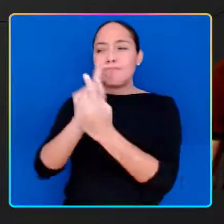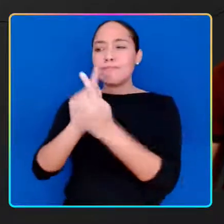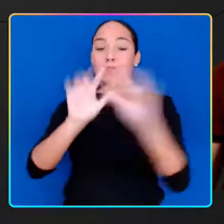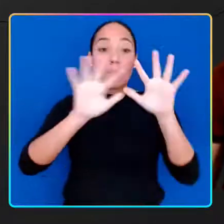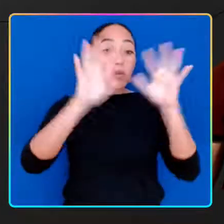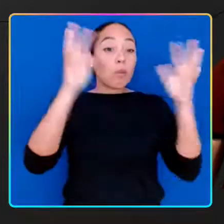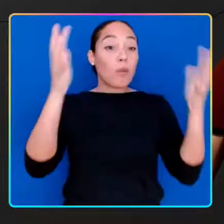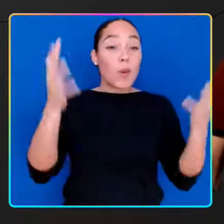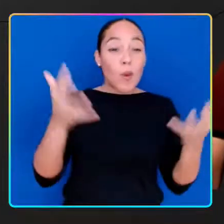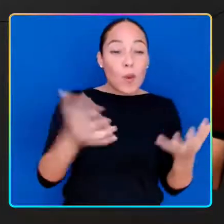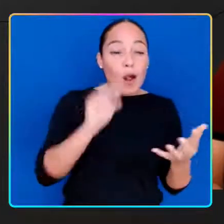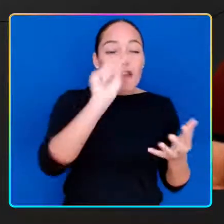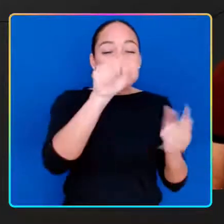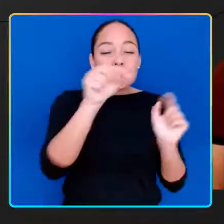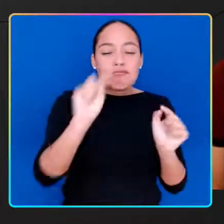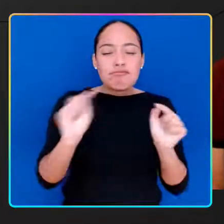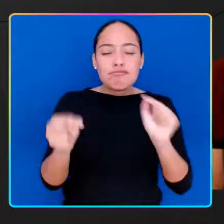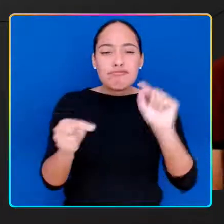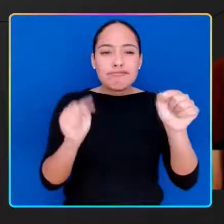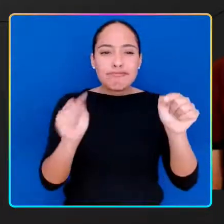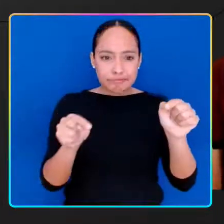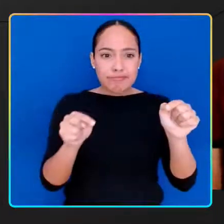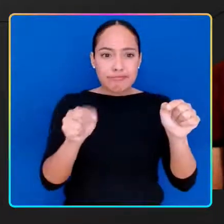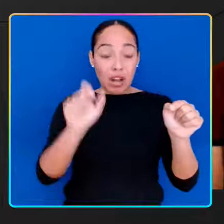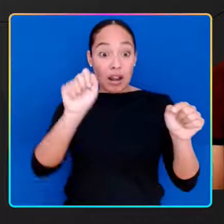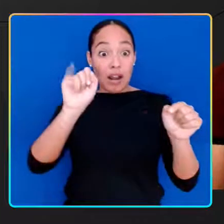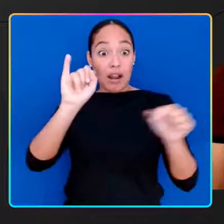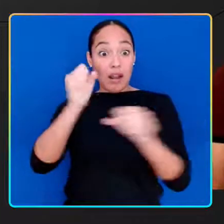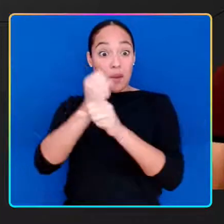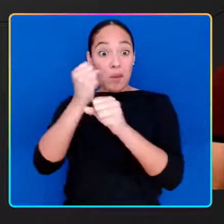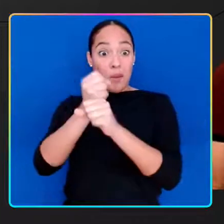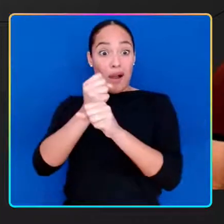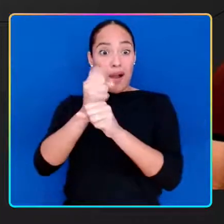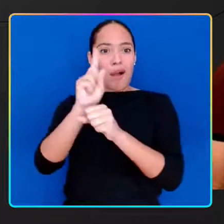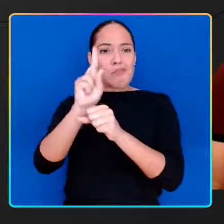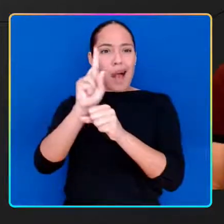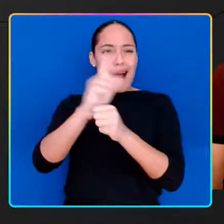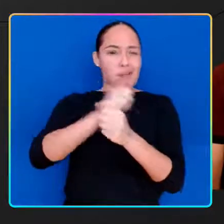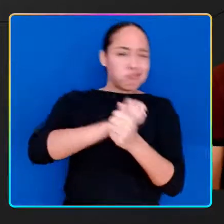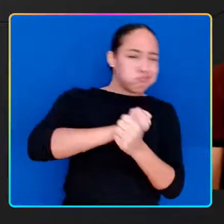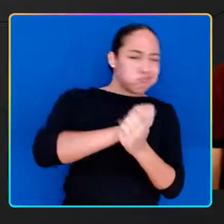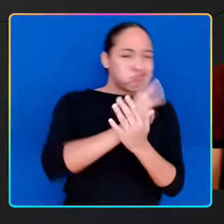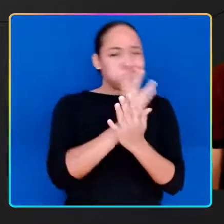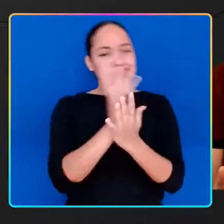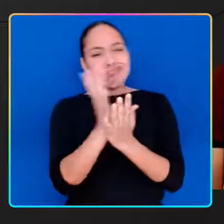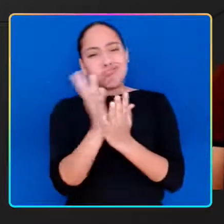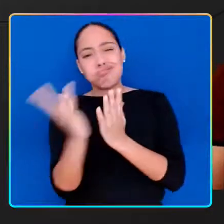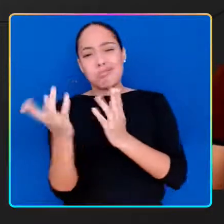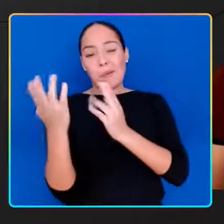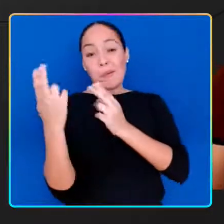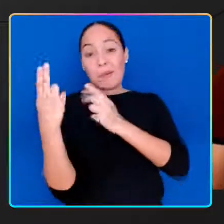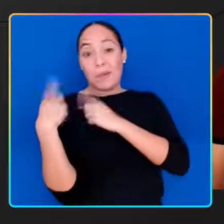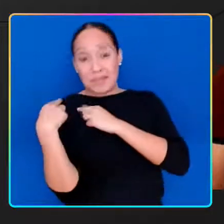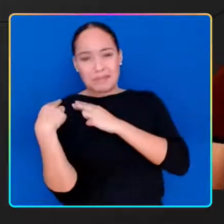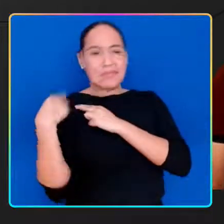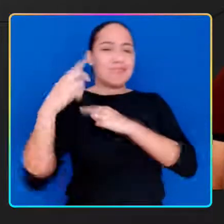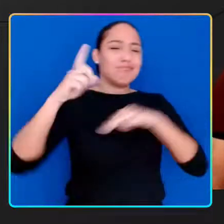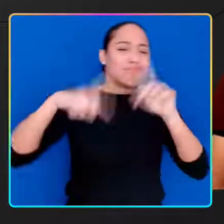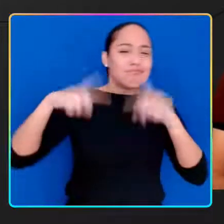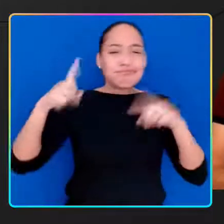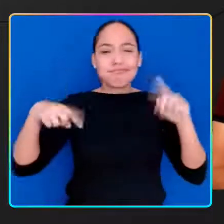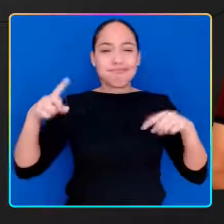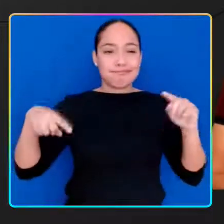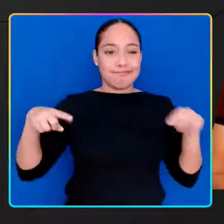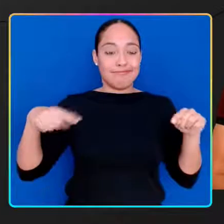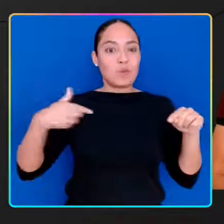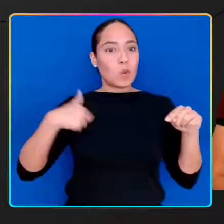but absolutely are not doing the same thing. So we thought it would be fun to interview those people and find